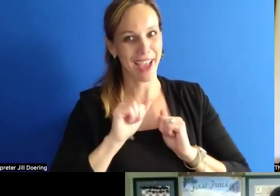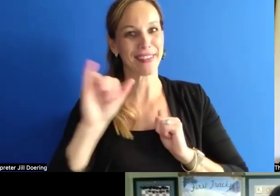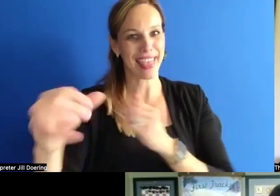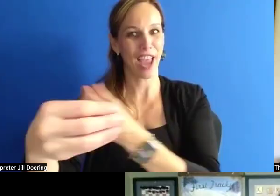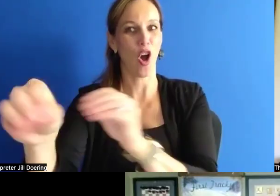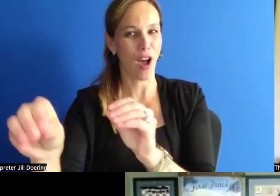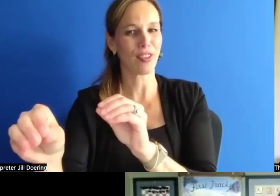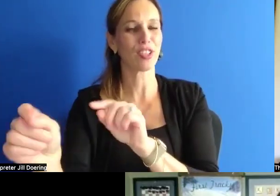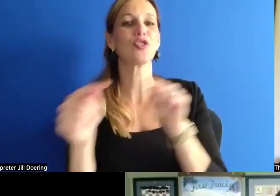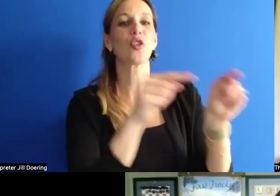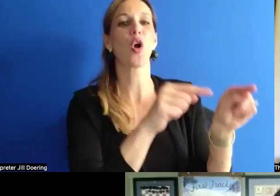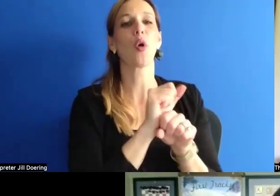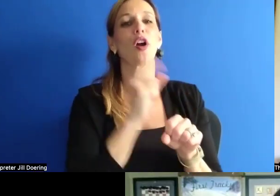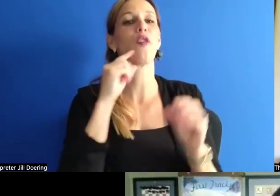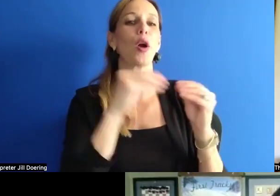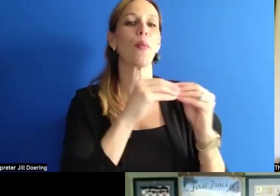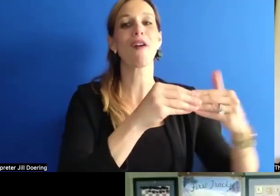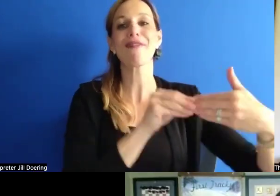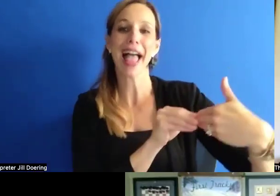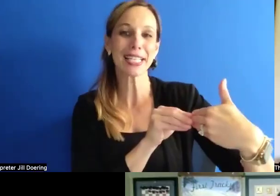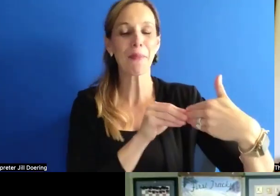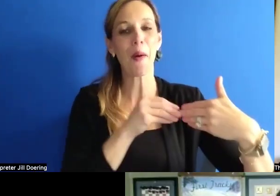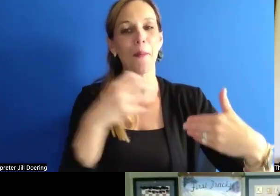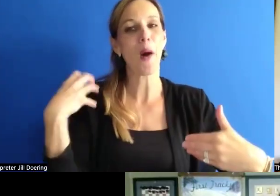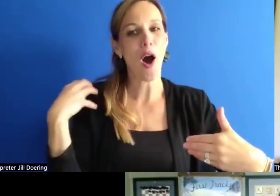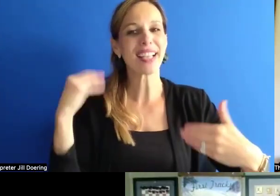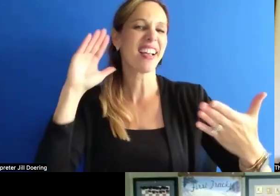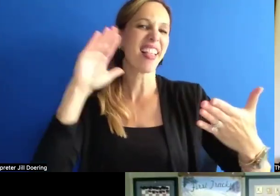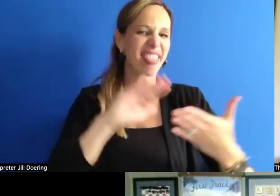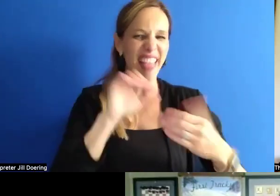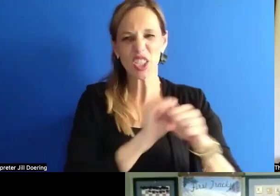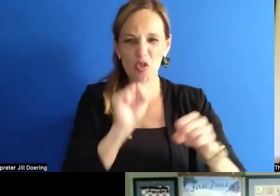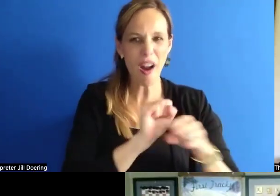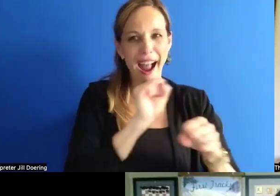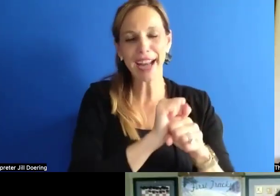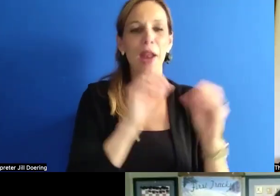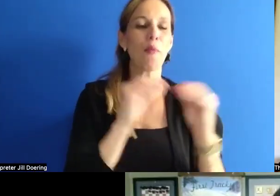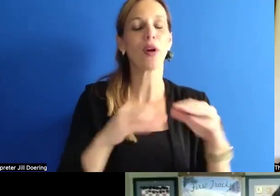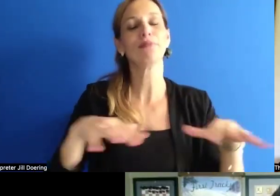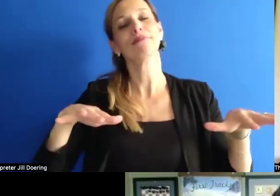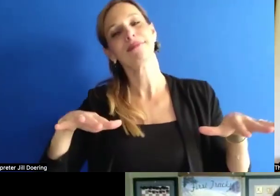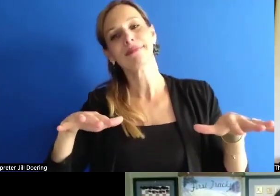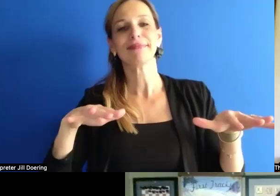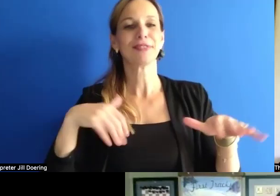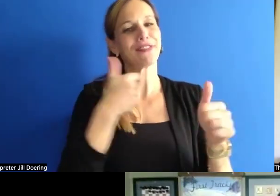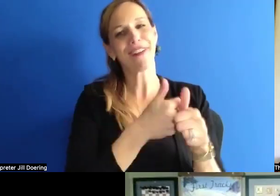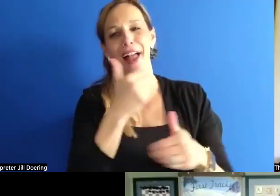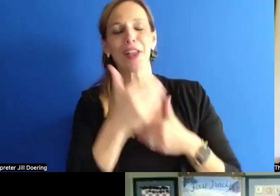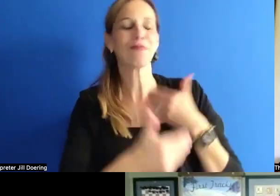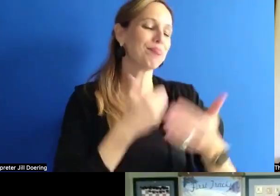more lenient boss, a little less grind and a little bit more, follow your intuition kind